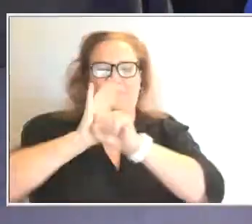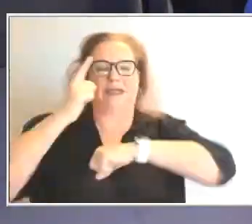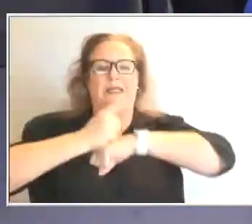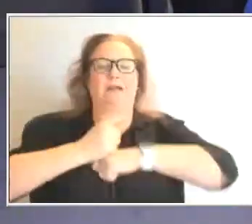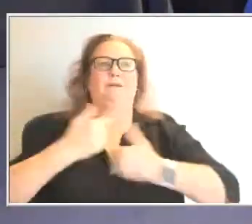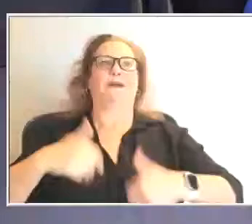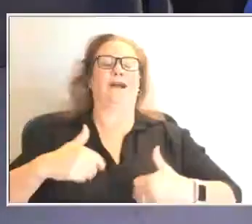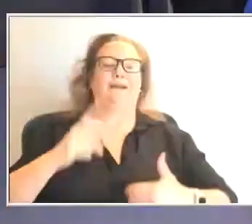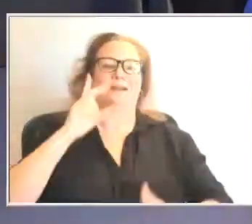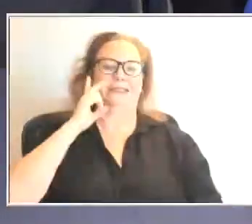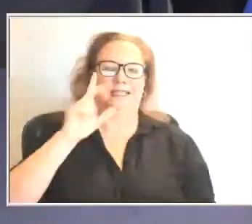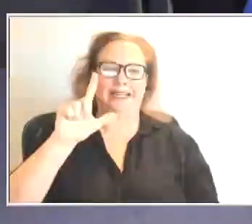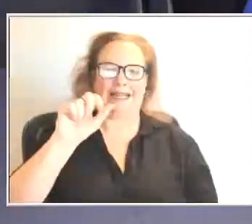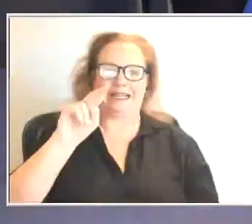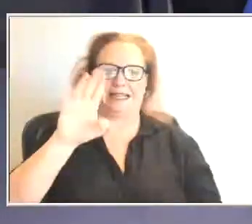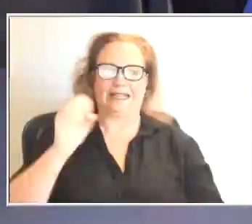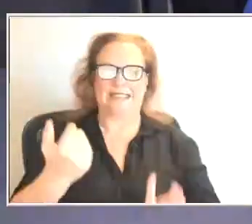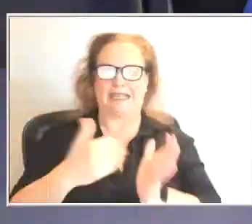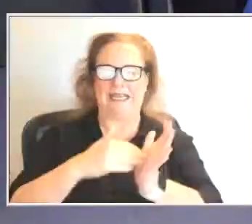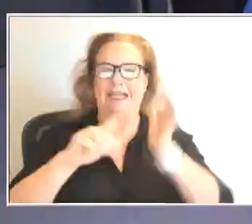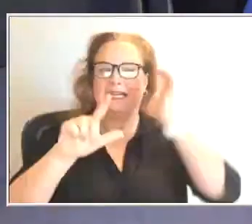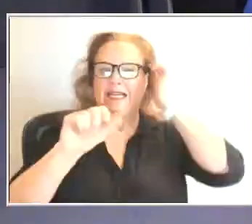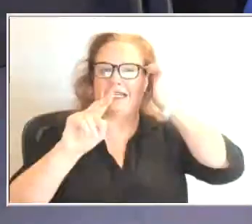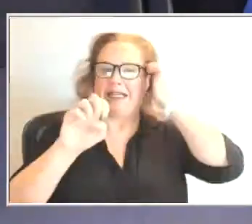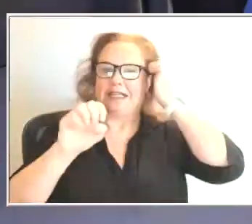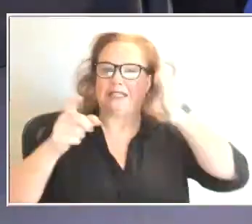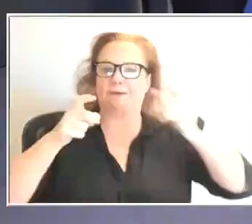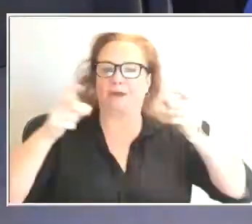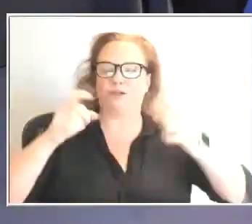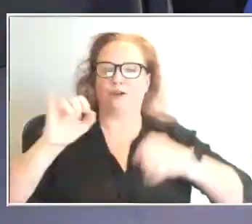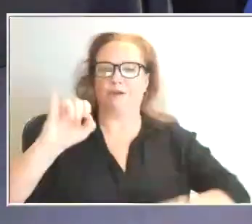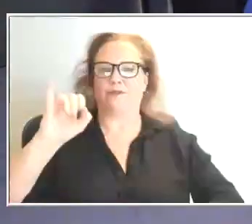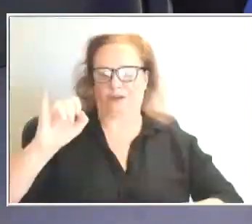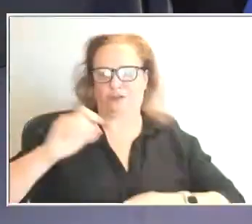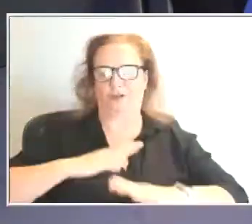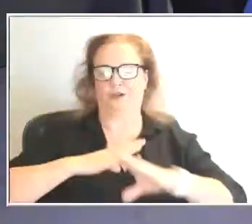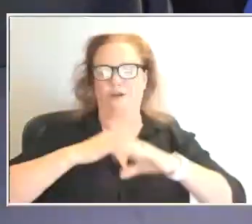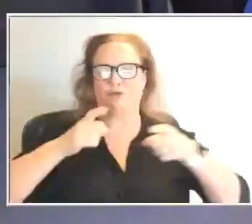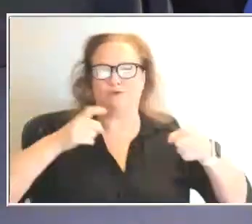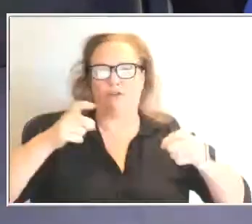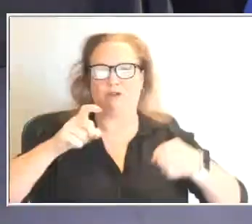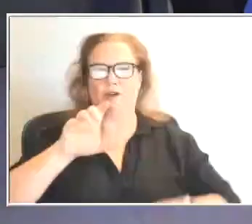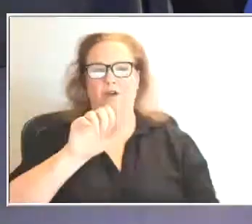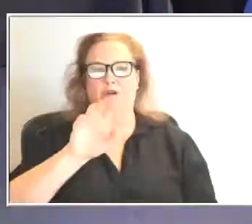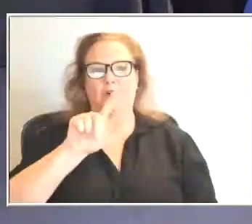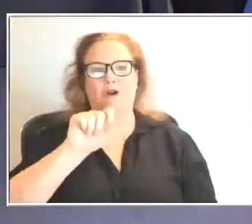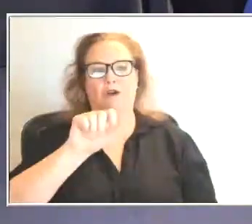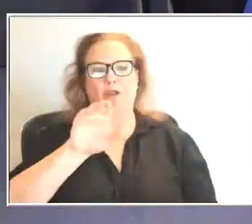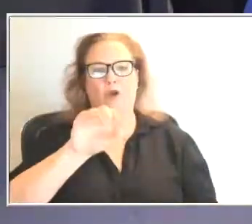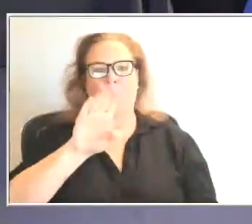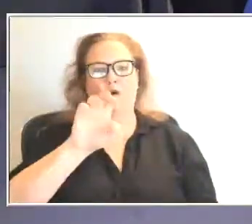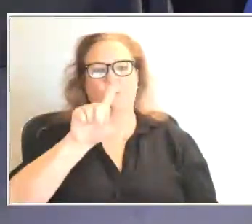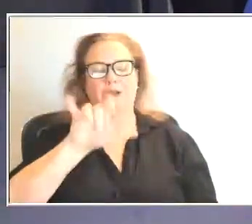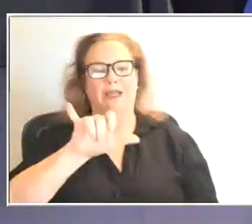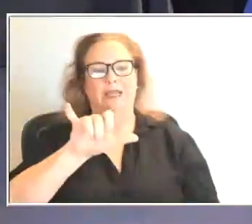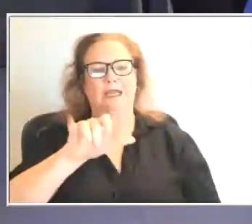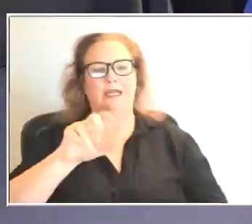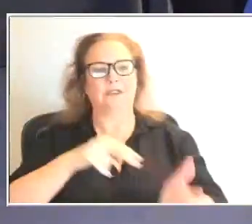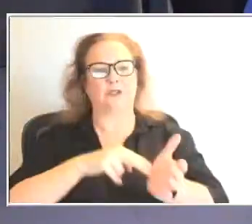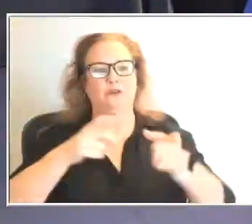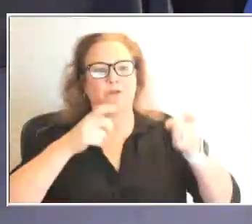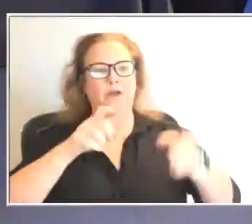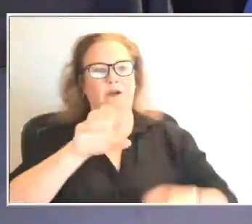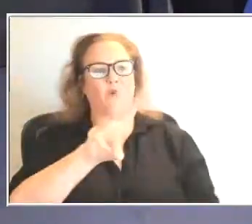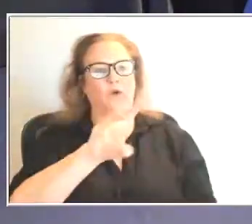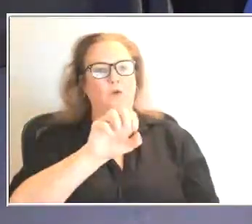Lance again. Lance Williamson is a manager of infection prevention and control. Carla Oberly is the nurse manager for our wound and ostomy